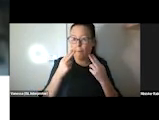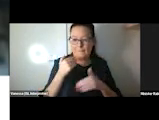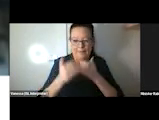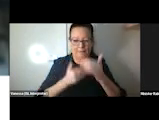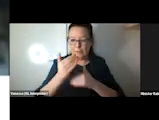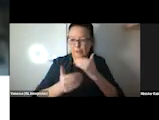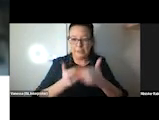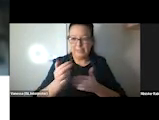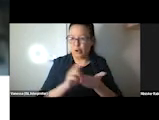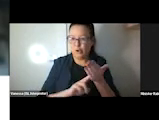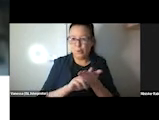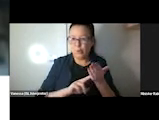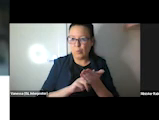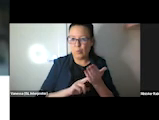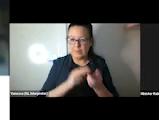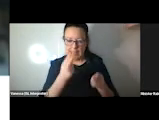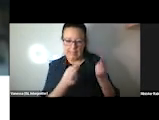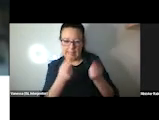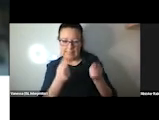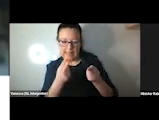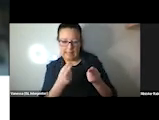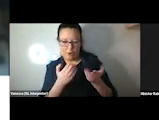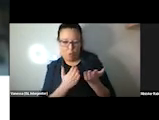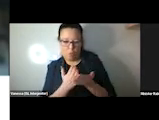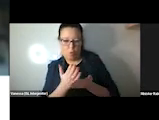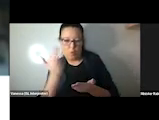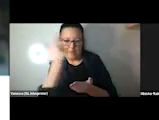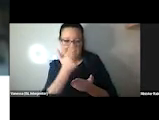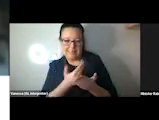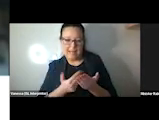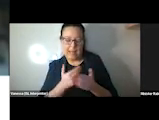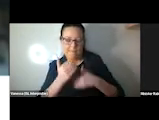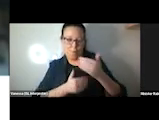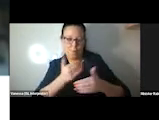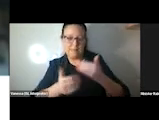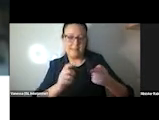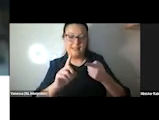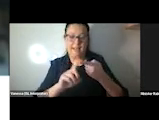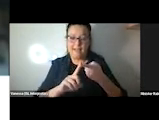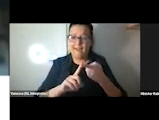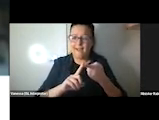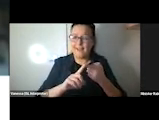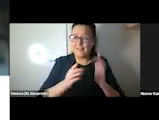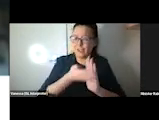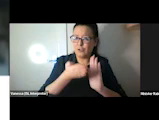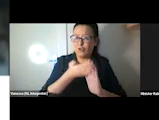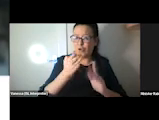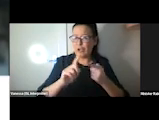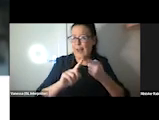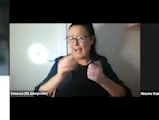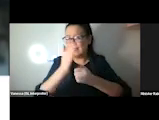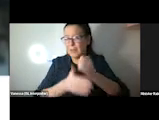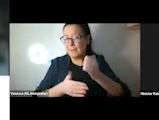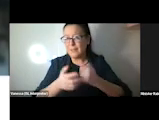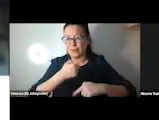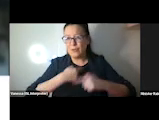assess conformity throughout the design process and through the construction and on completion would be somewhat similar. So we would be used to using